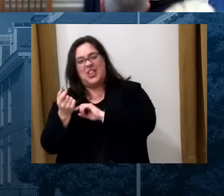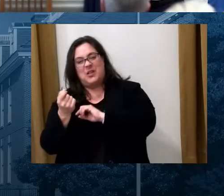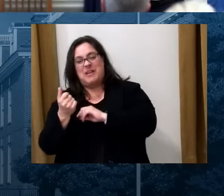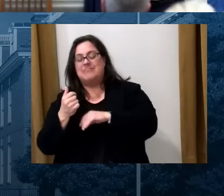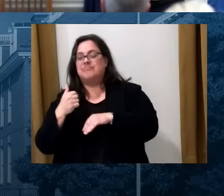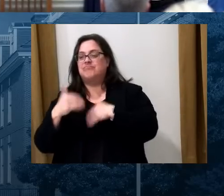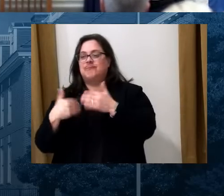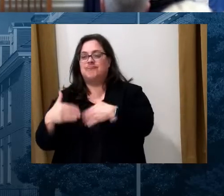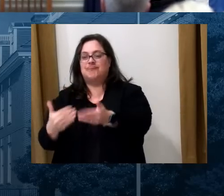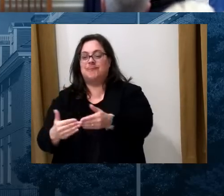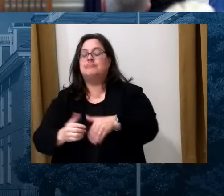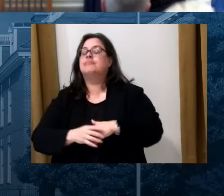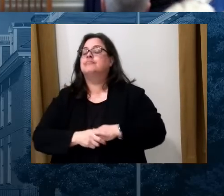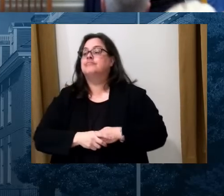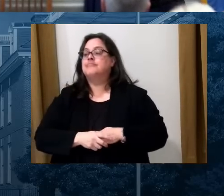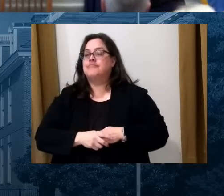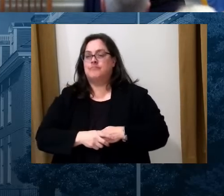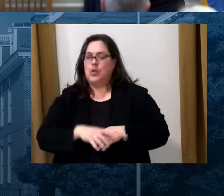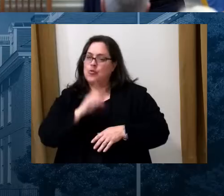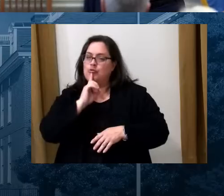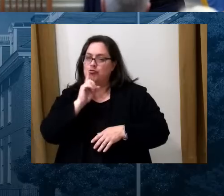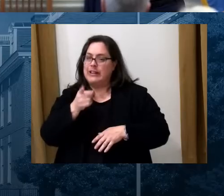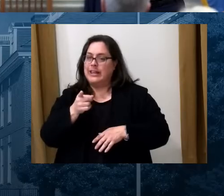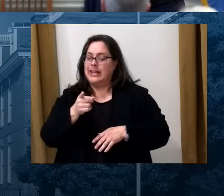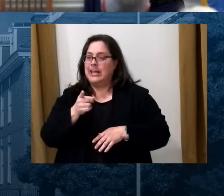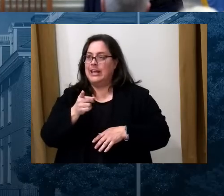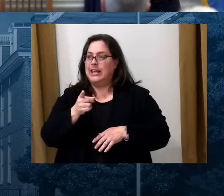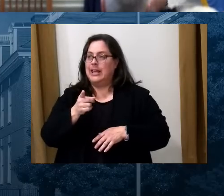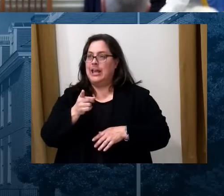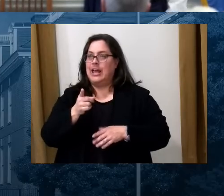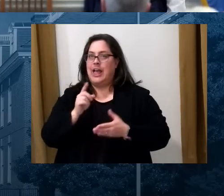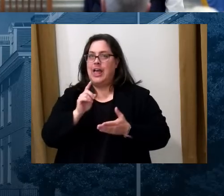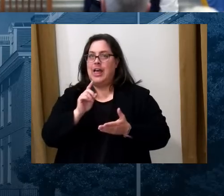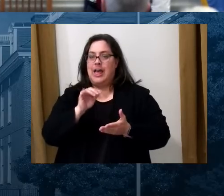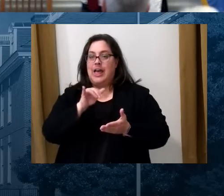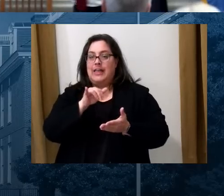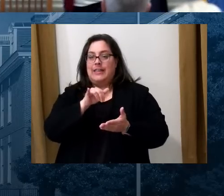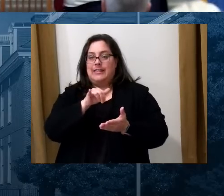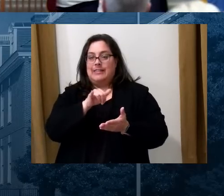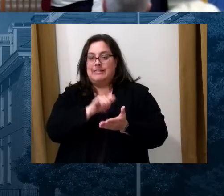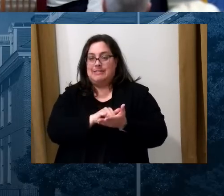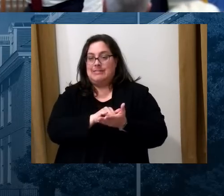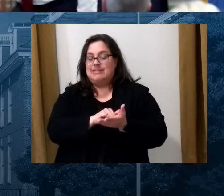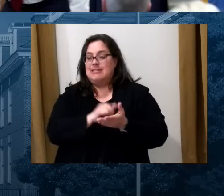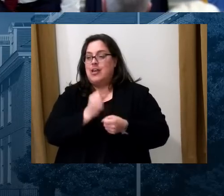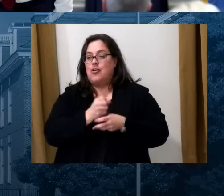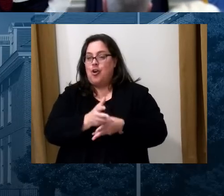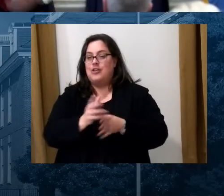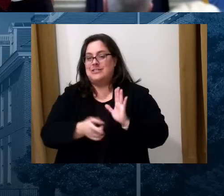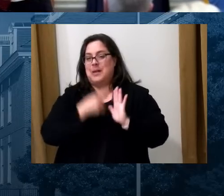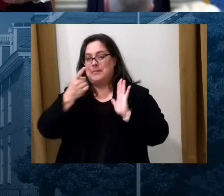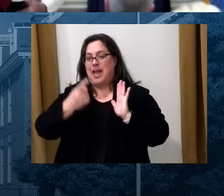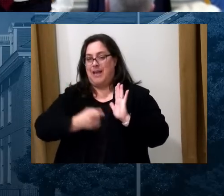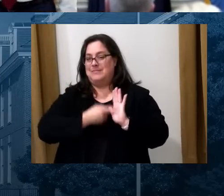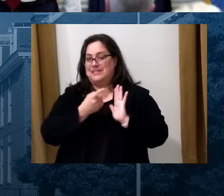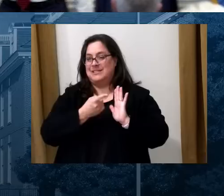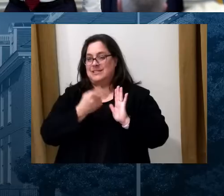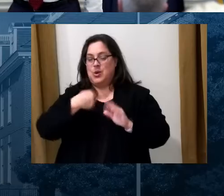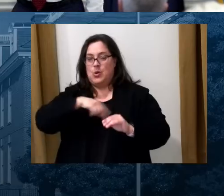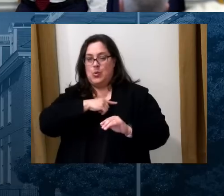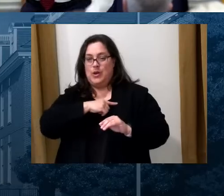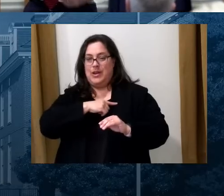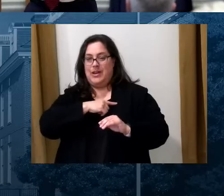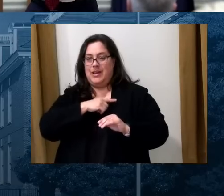years from that, really is what puts us in the situation from time to time where we are appropriating,